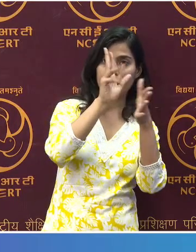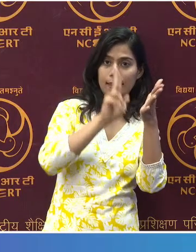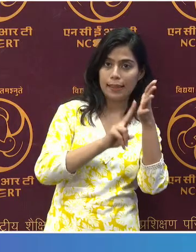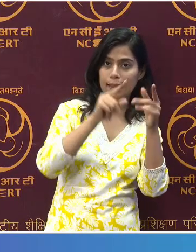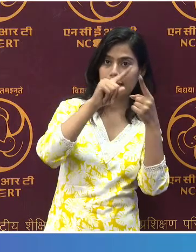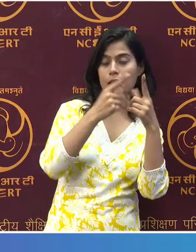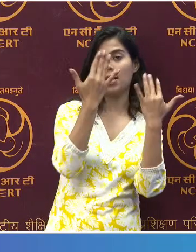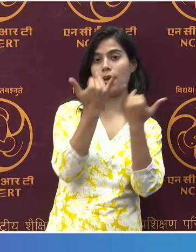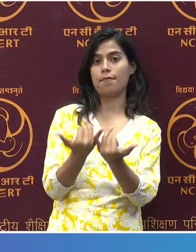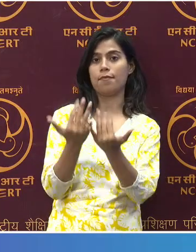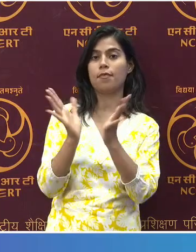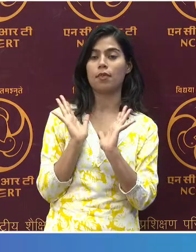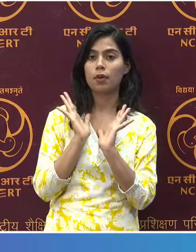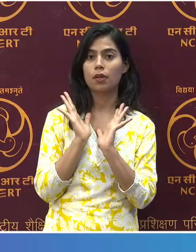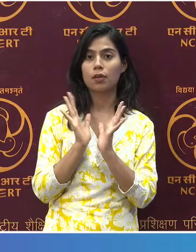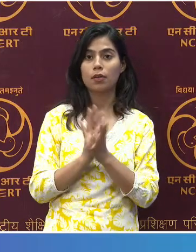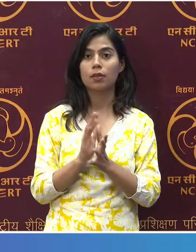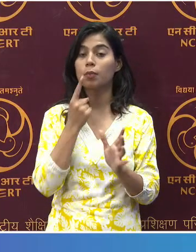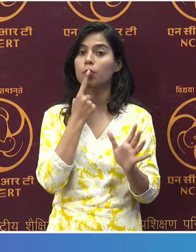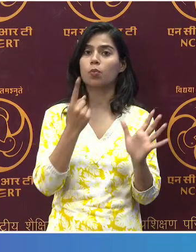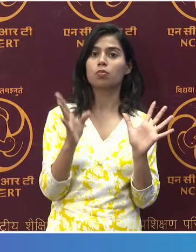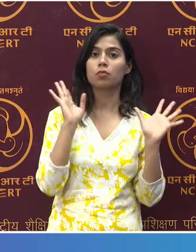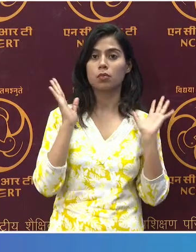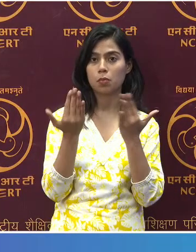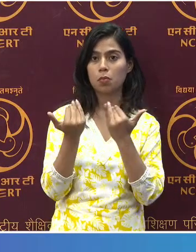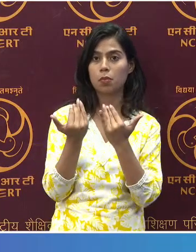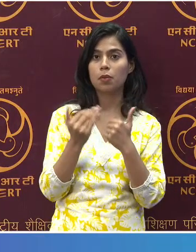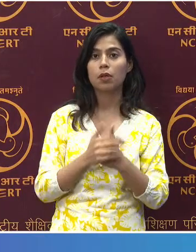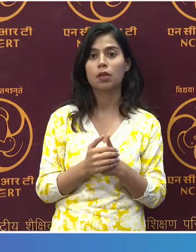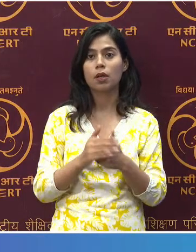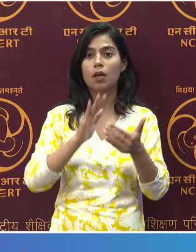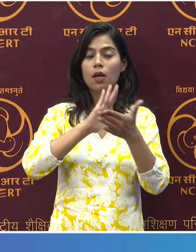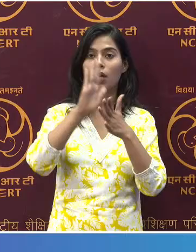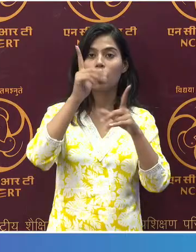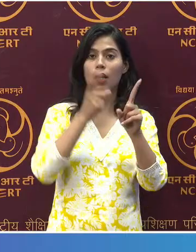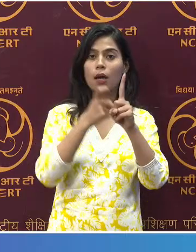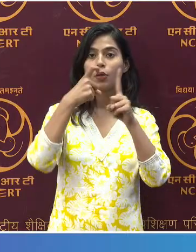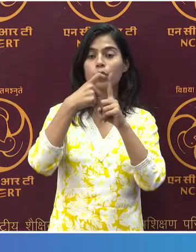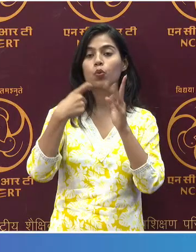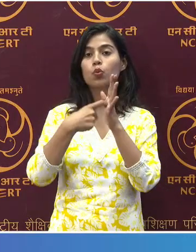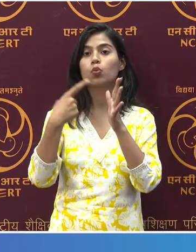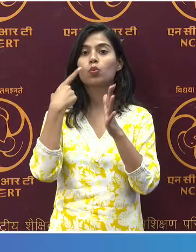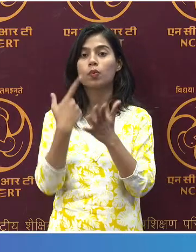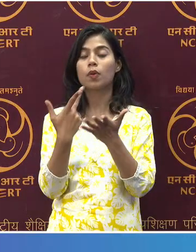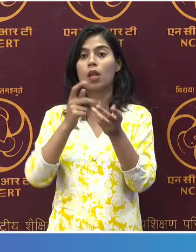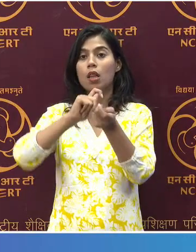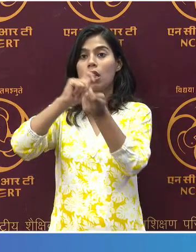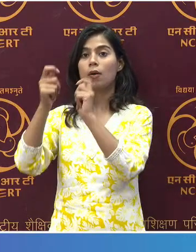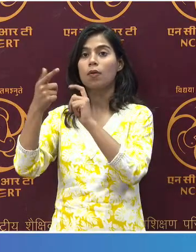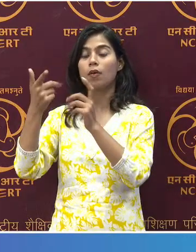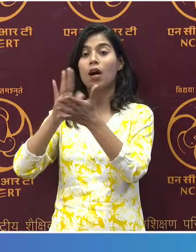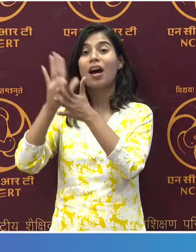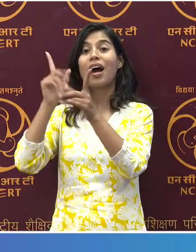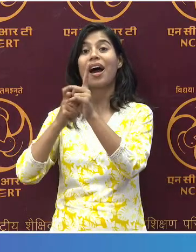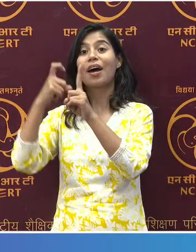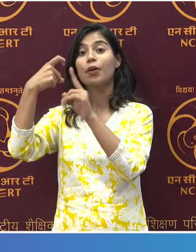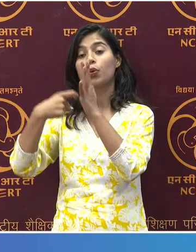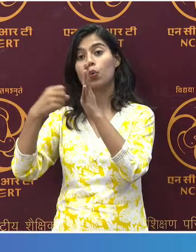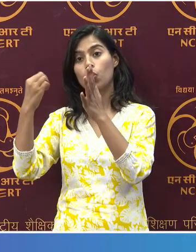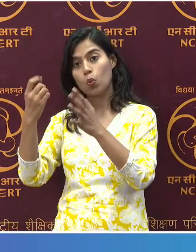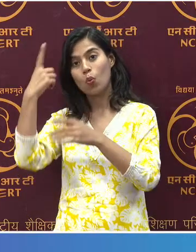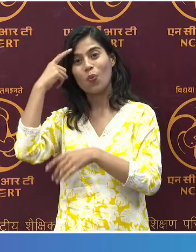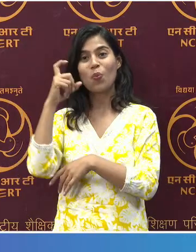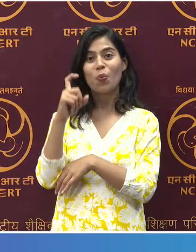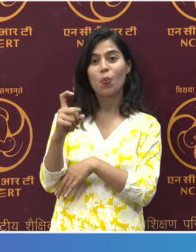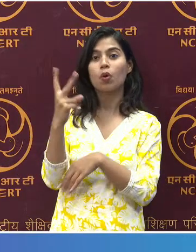It means that we can also say that in hydrogenation of ethylene, unsaturated hydrocarbons can be